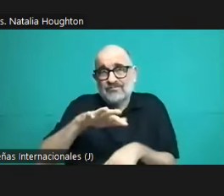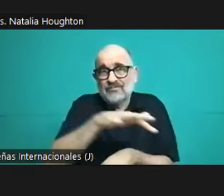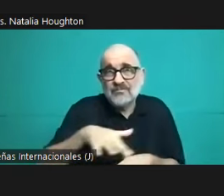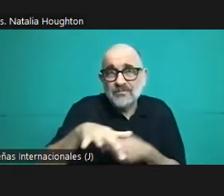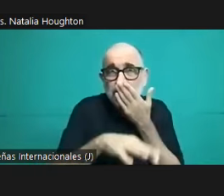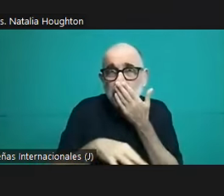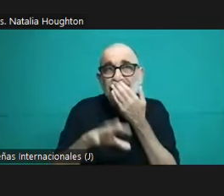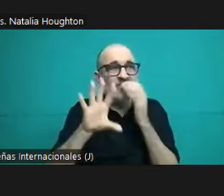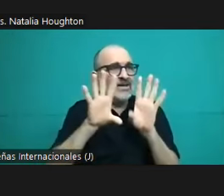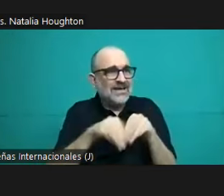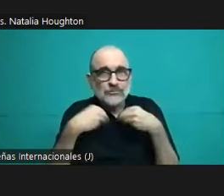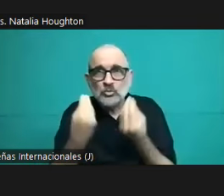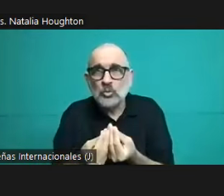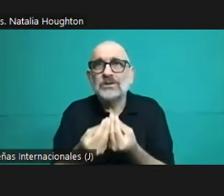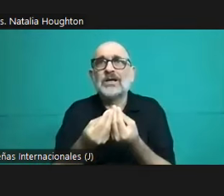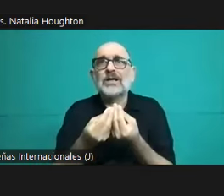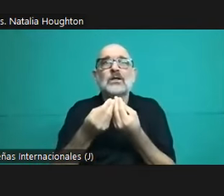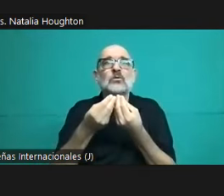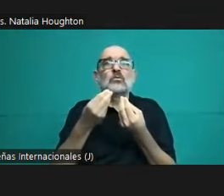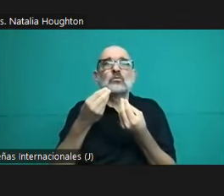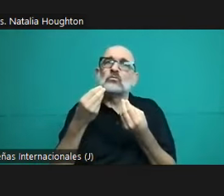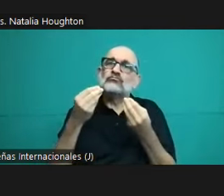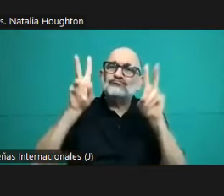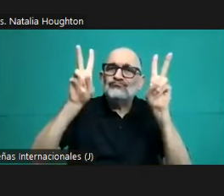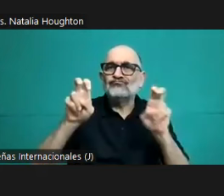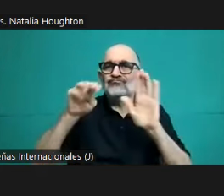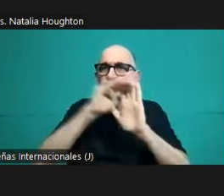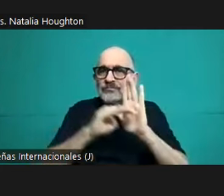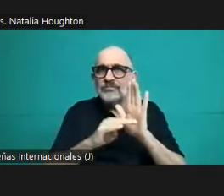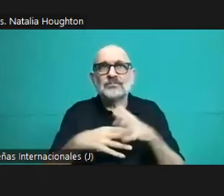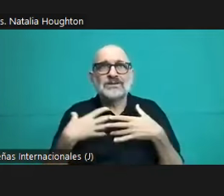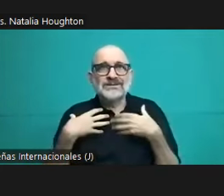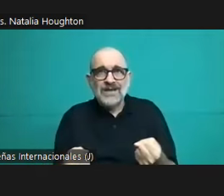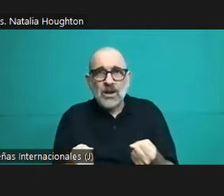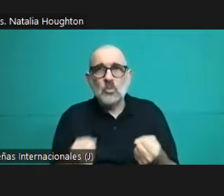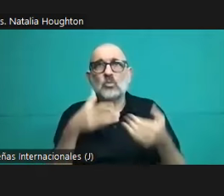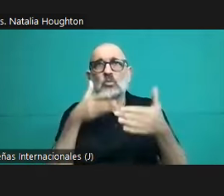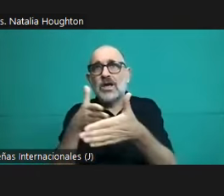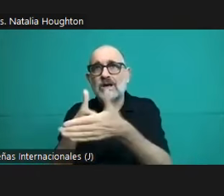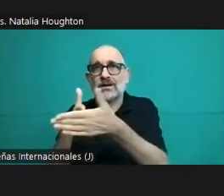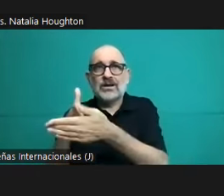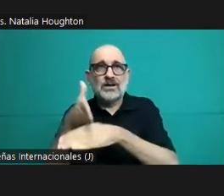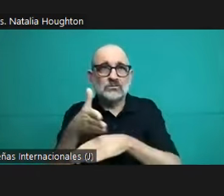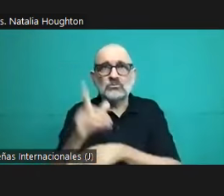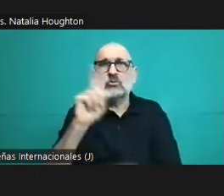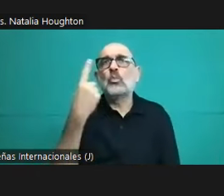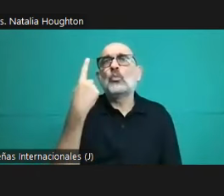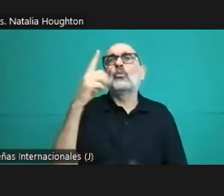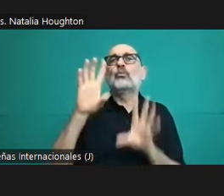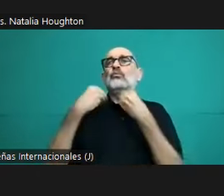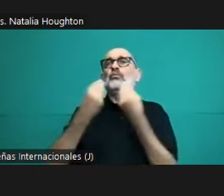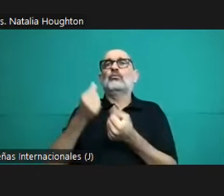territories, not only as a result of the performance of the services exclusively, but